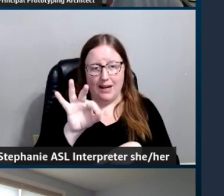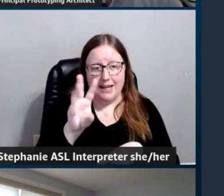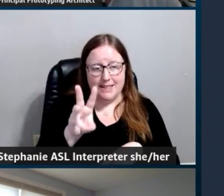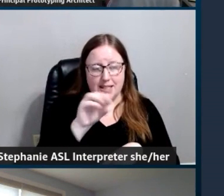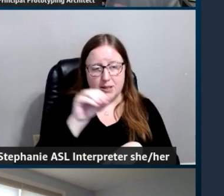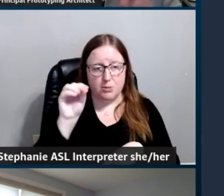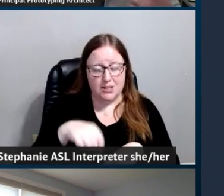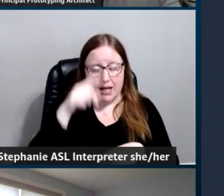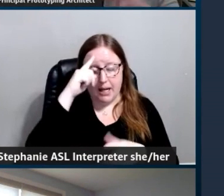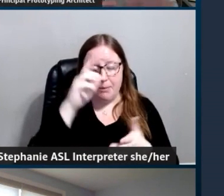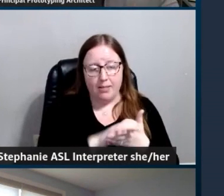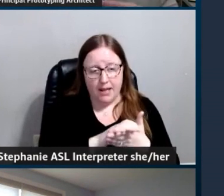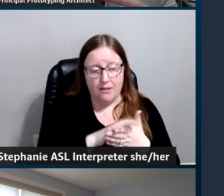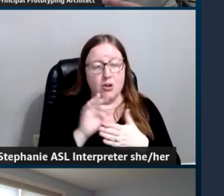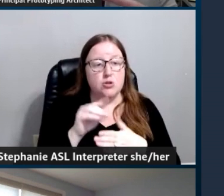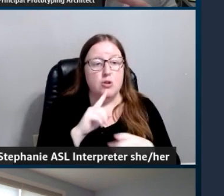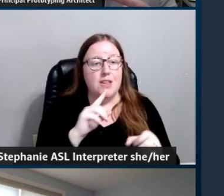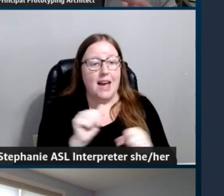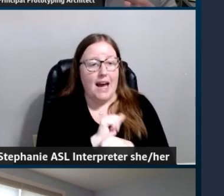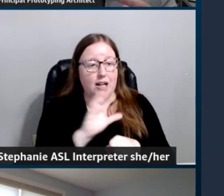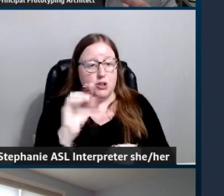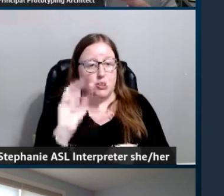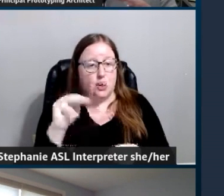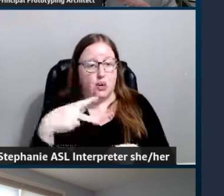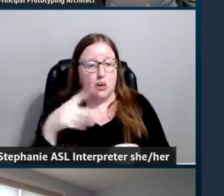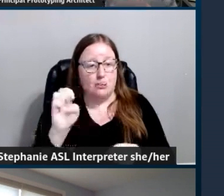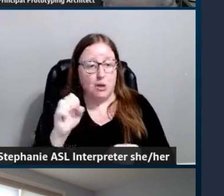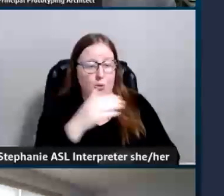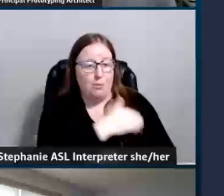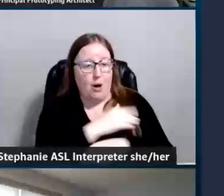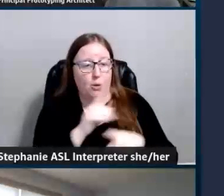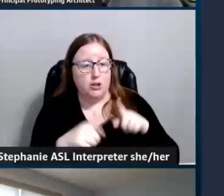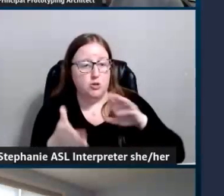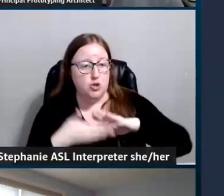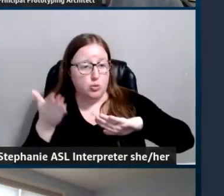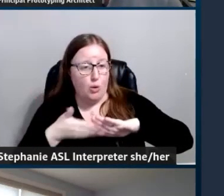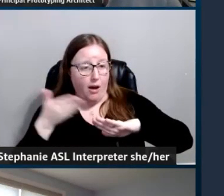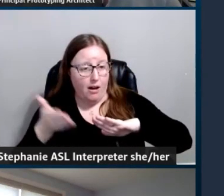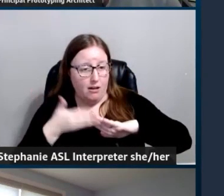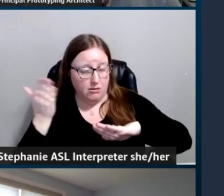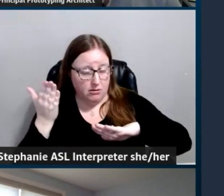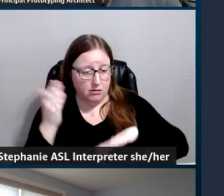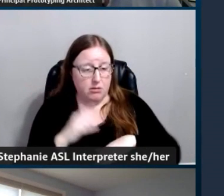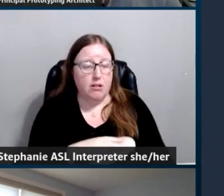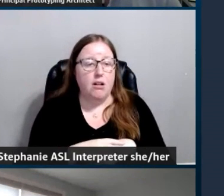99.96%, I believe. So the actual compute power to run the cryptographic